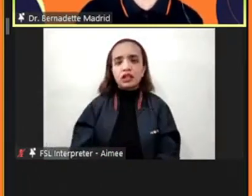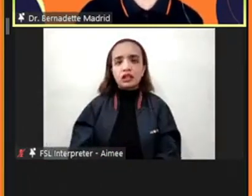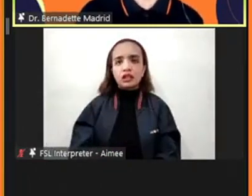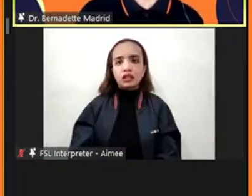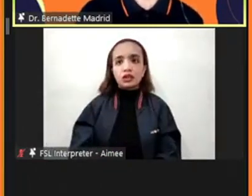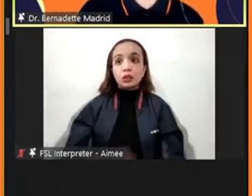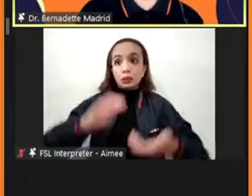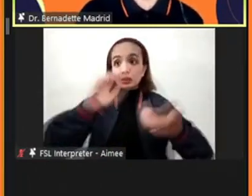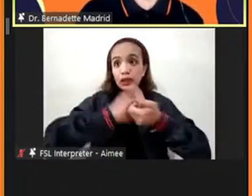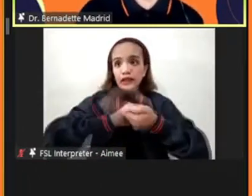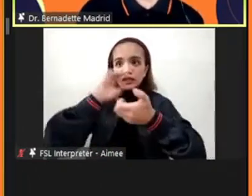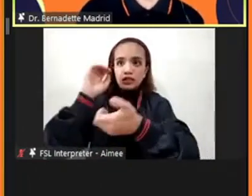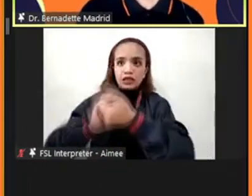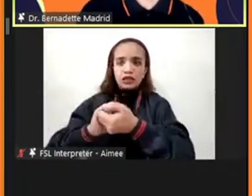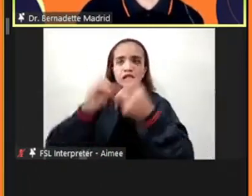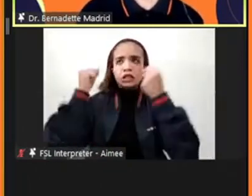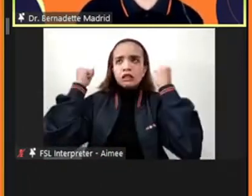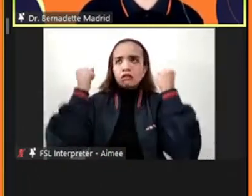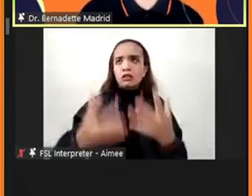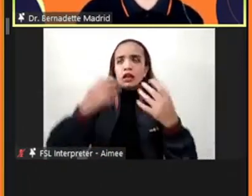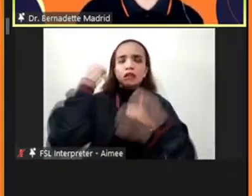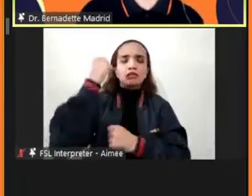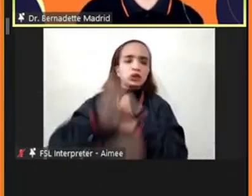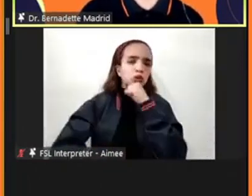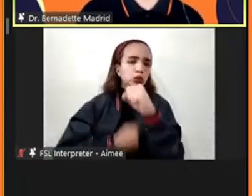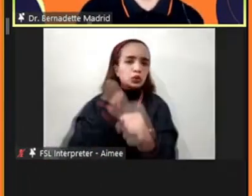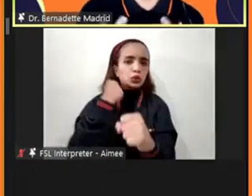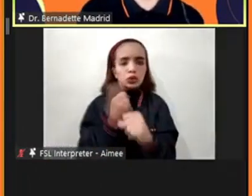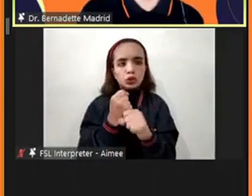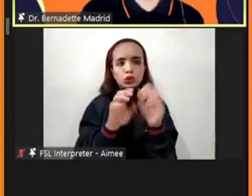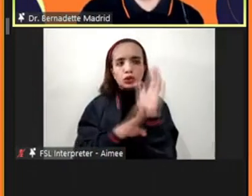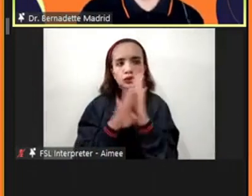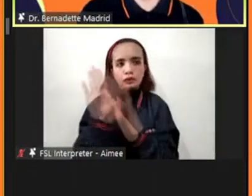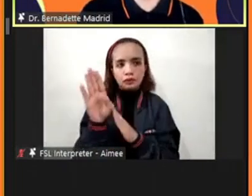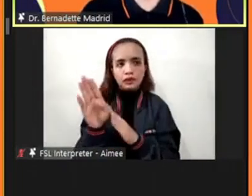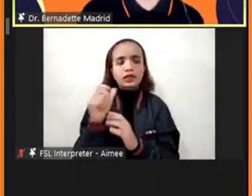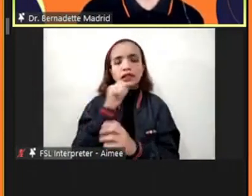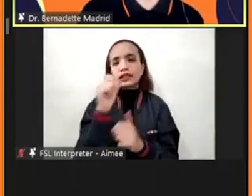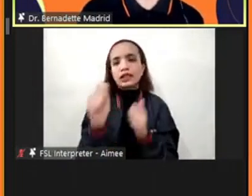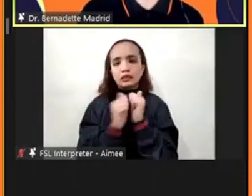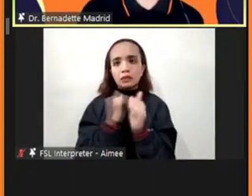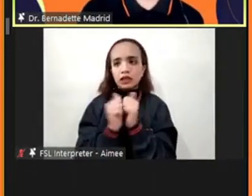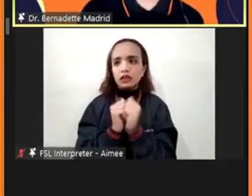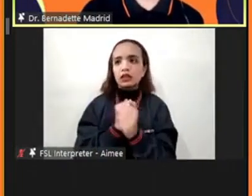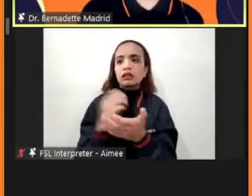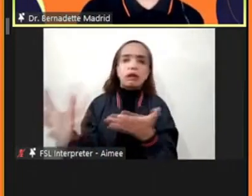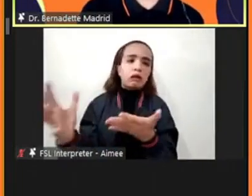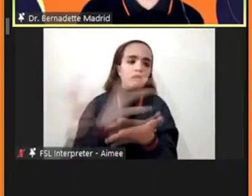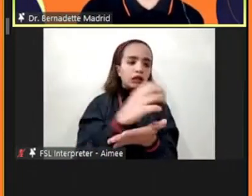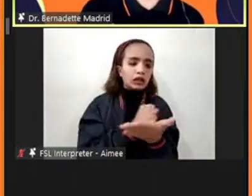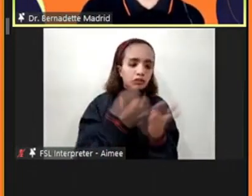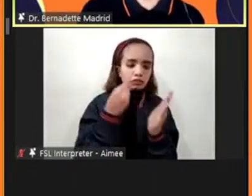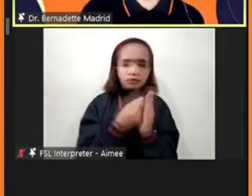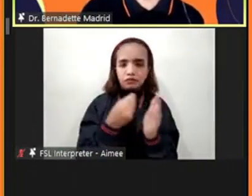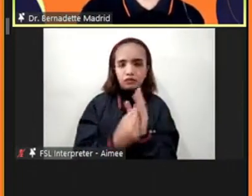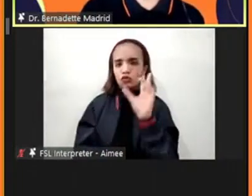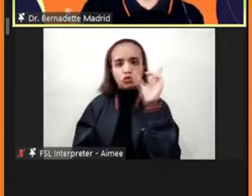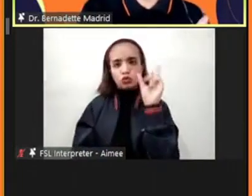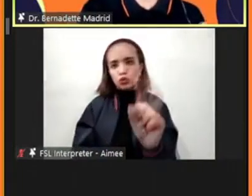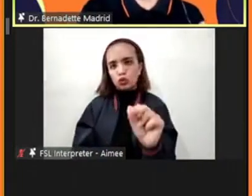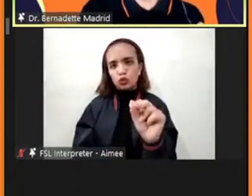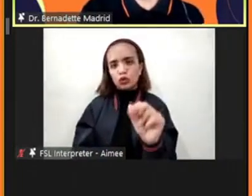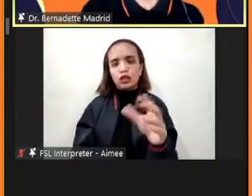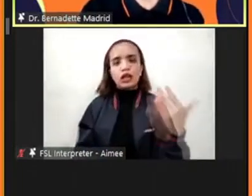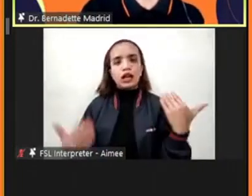develop. And partnerships does not mean that you just get money. Hindi ganun. Mayroong counterpart